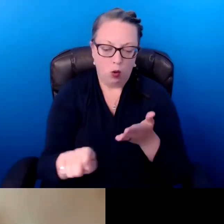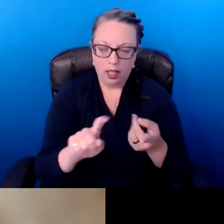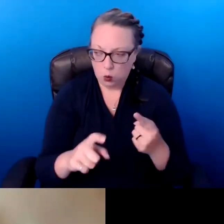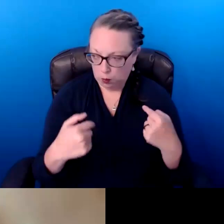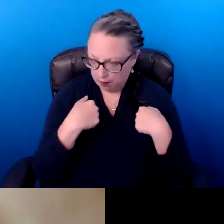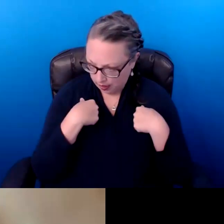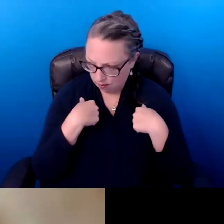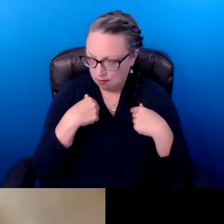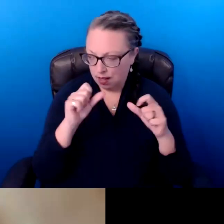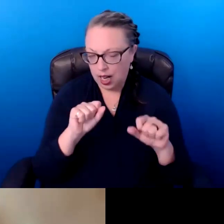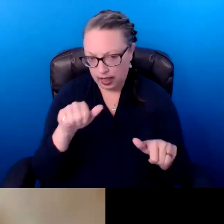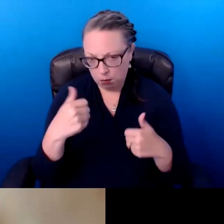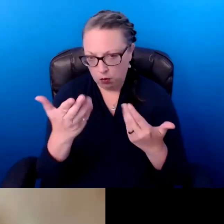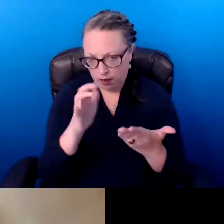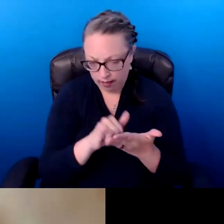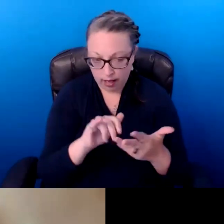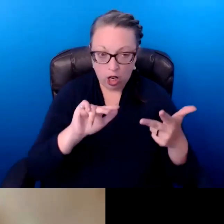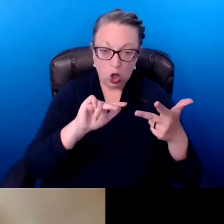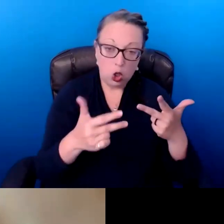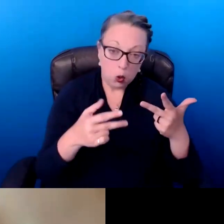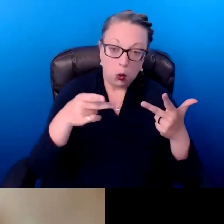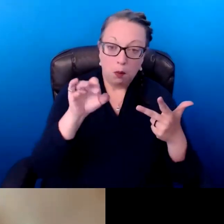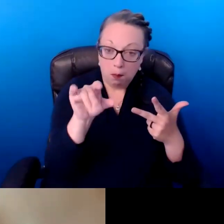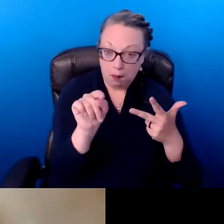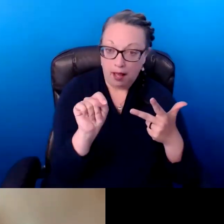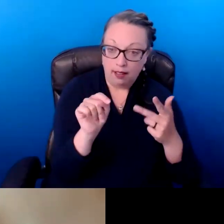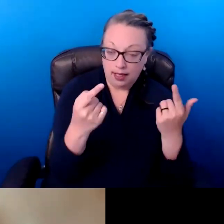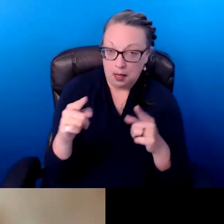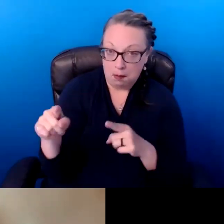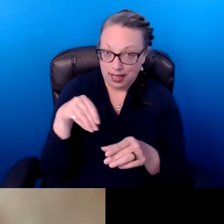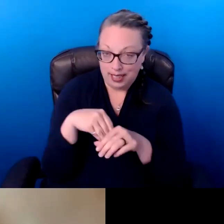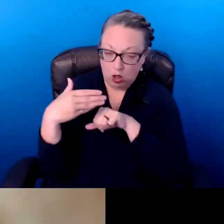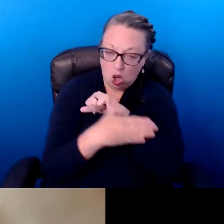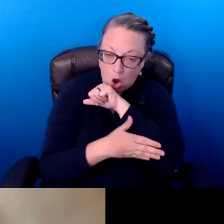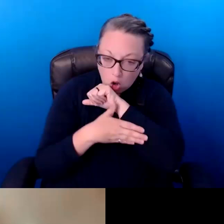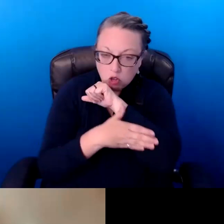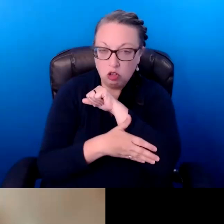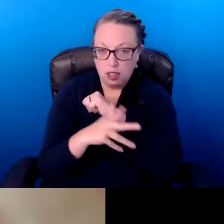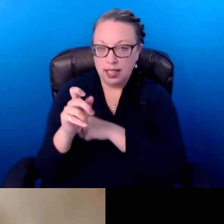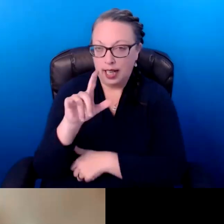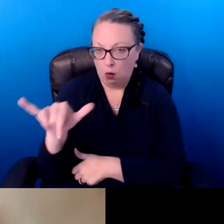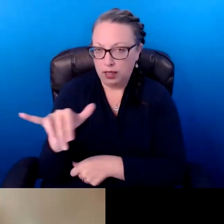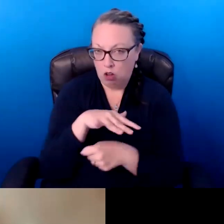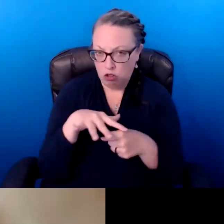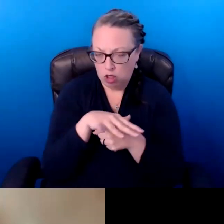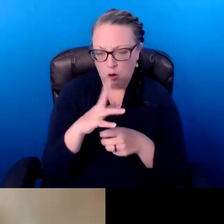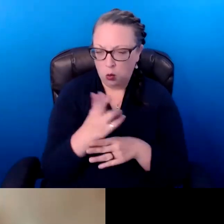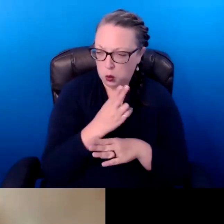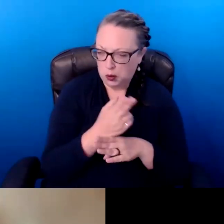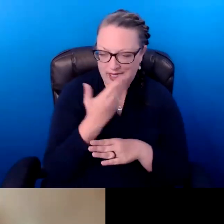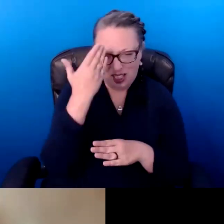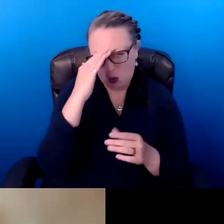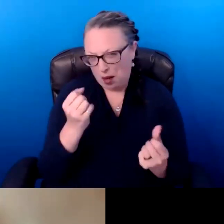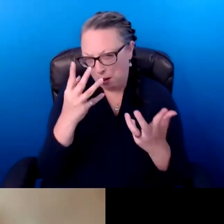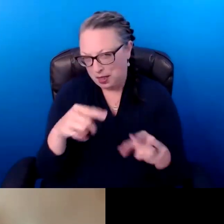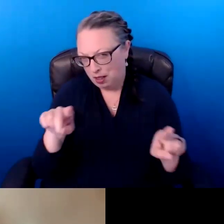we can let you know. And then we have a third pilot going on in one of our very rural counties where we are using, I don't know how many of you are